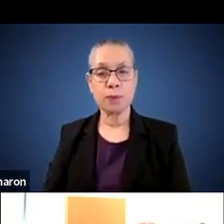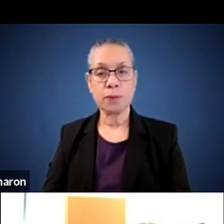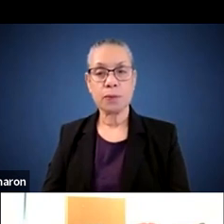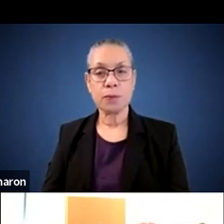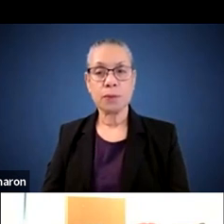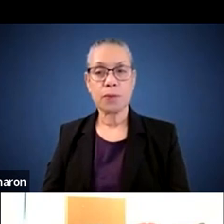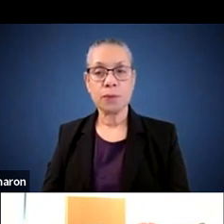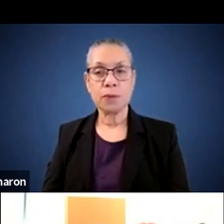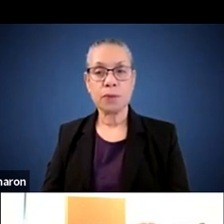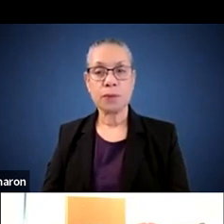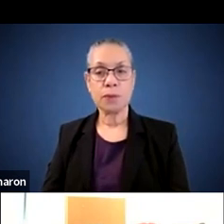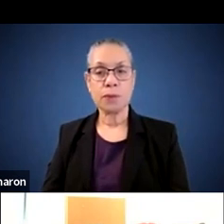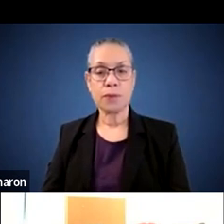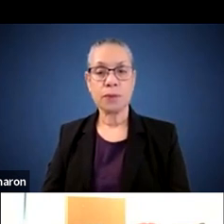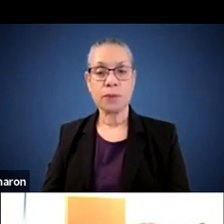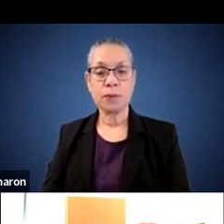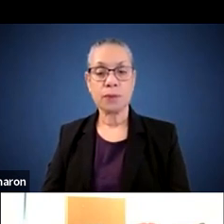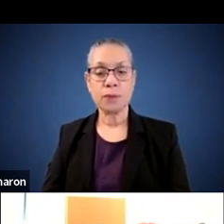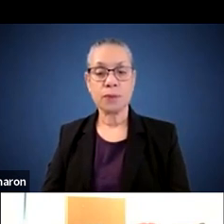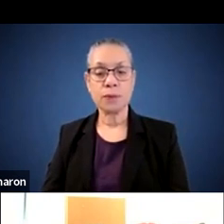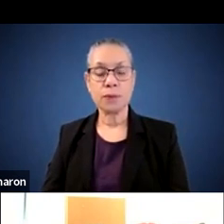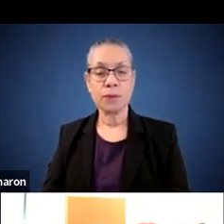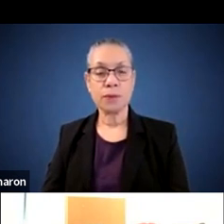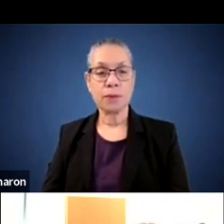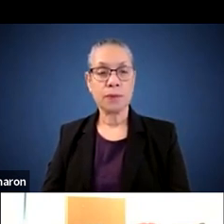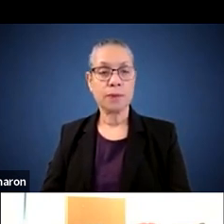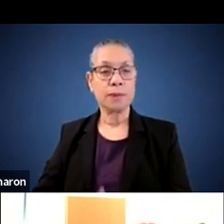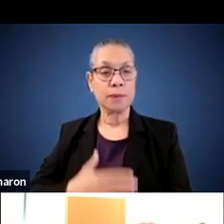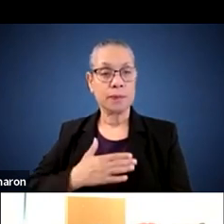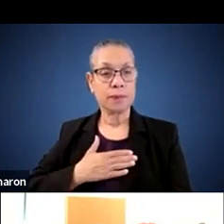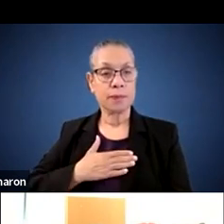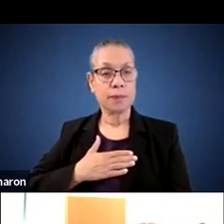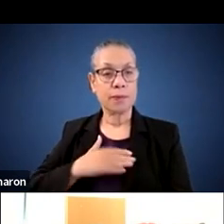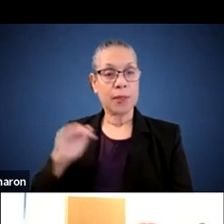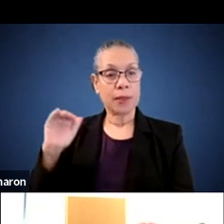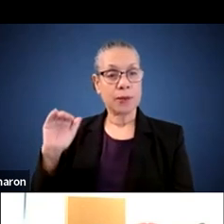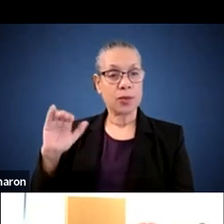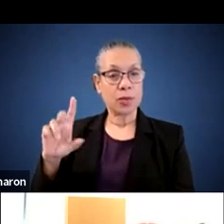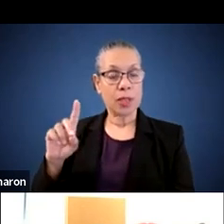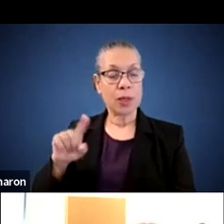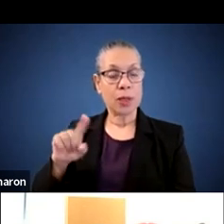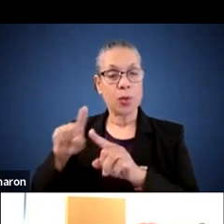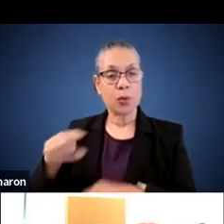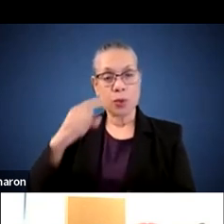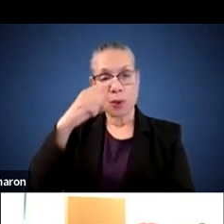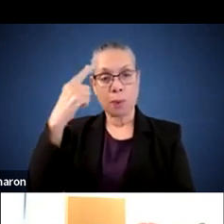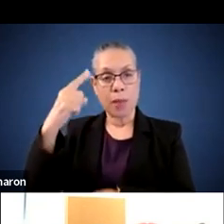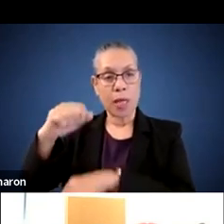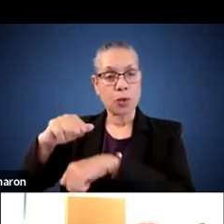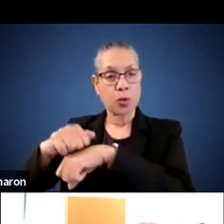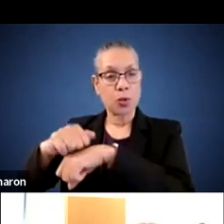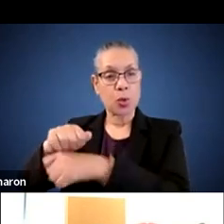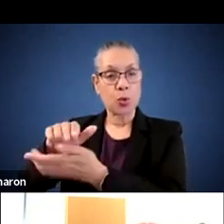the student is called the Blackstone I have a special needs kid that studies in the Blackstone School